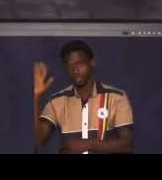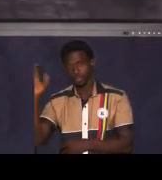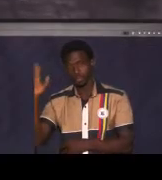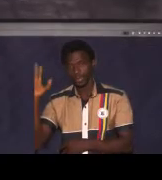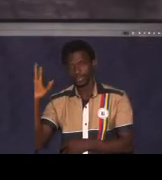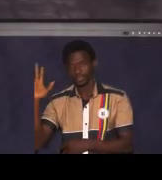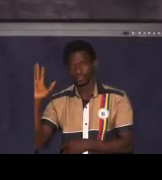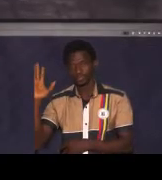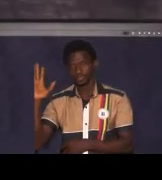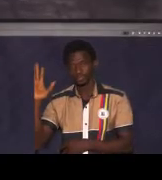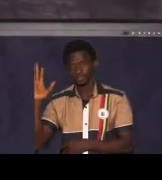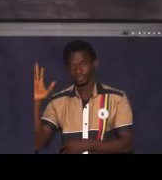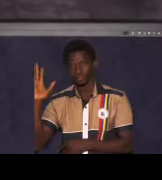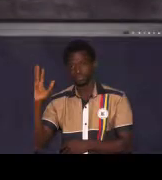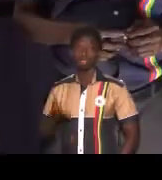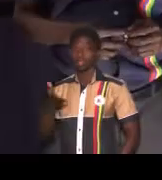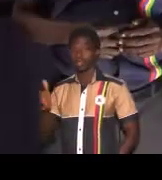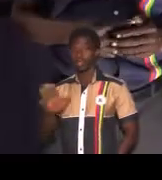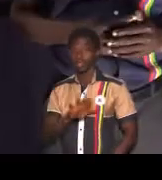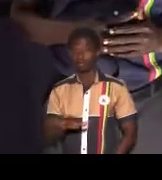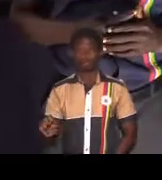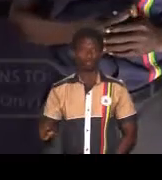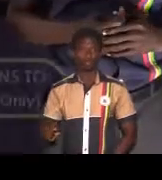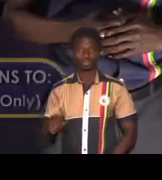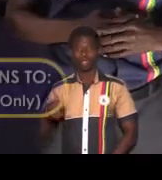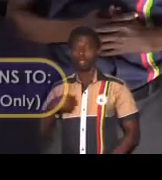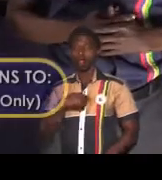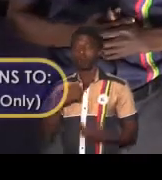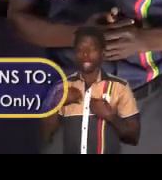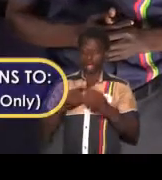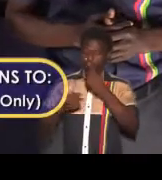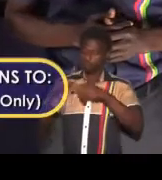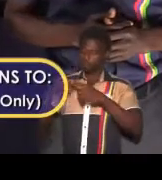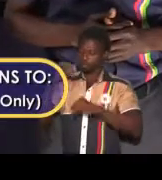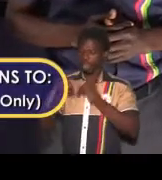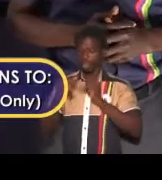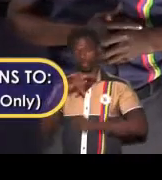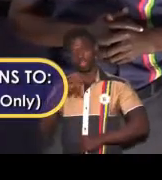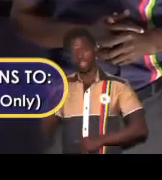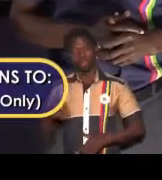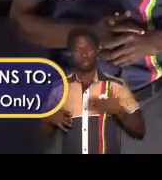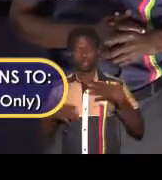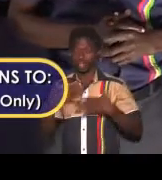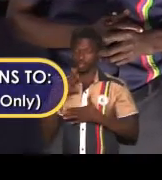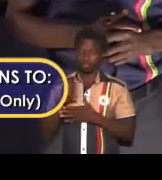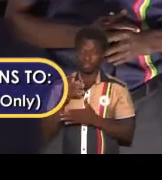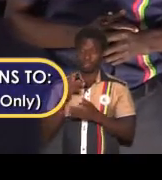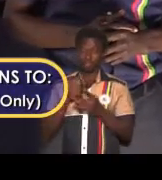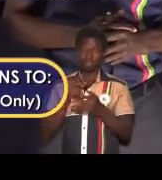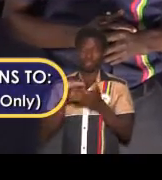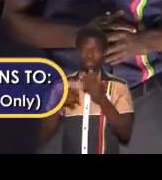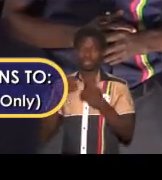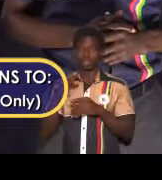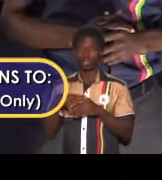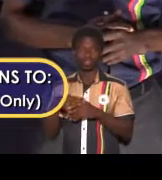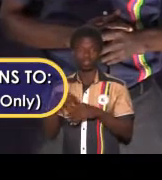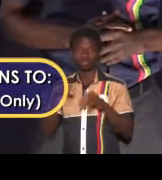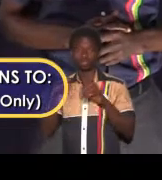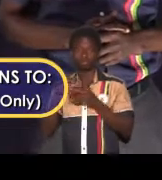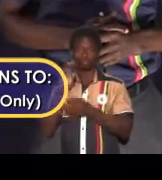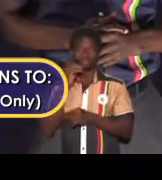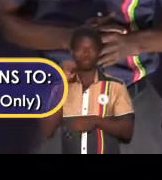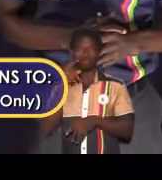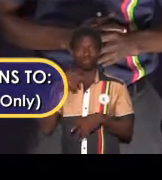studying. Bye. Dear pupils, we have come to the end of another exciting episode on the Classroom in Your